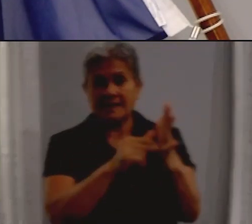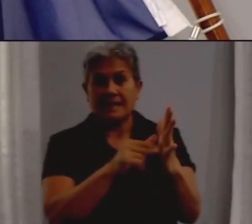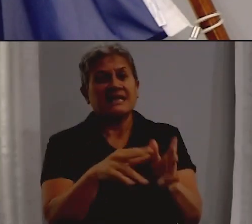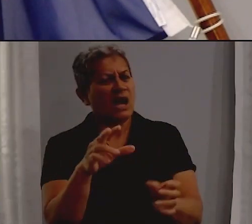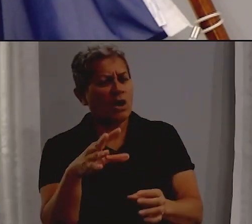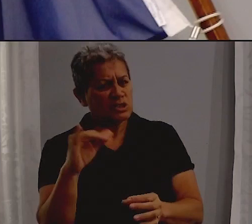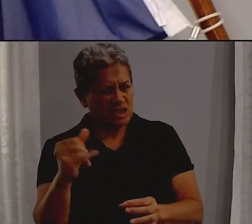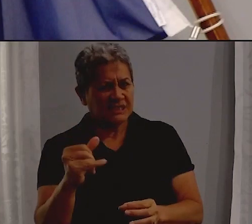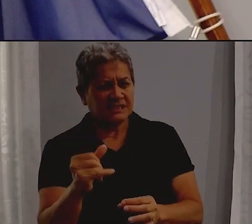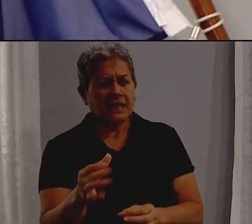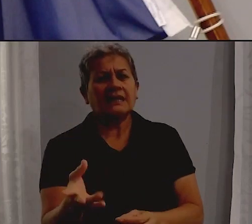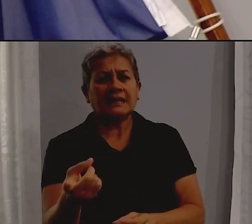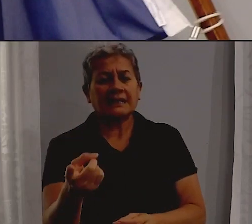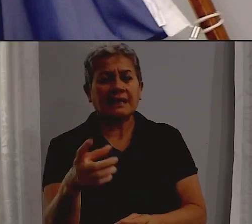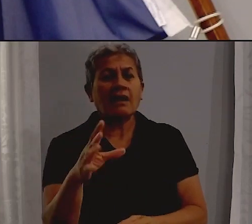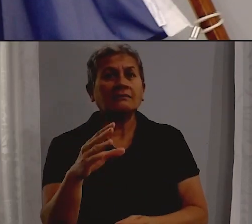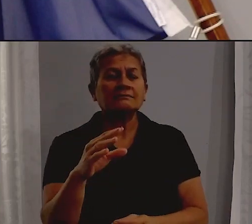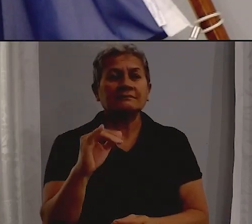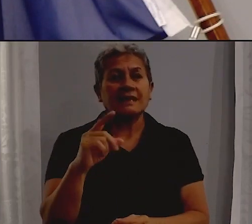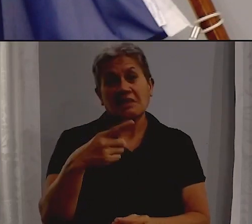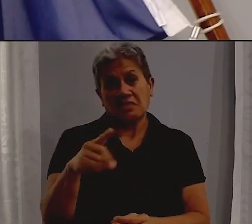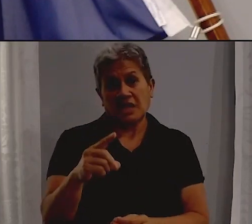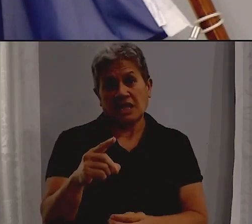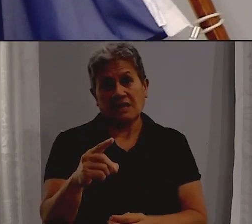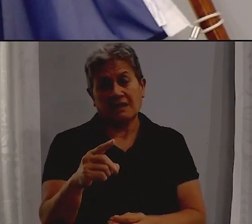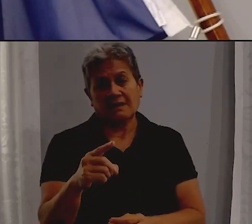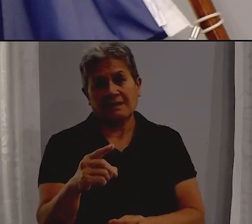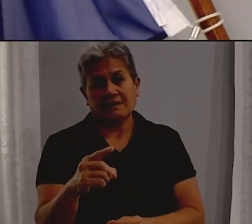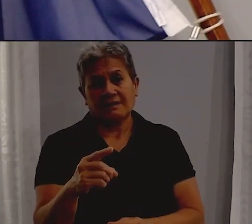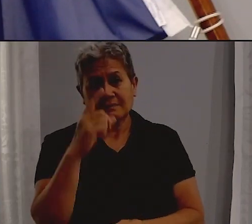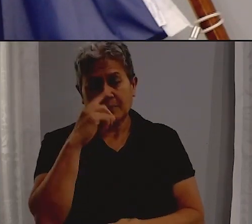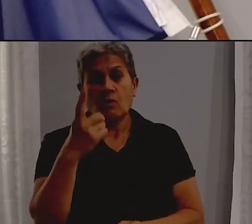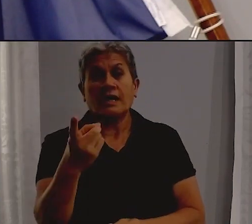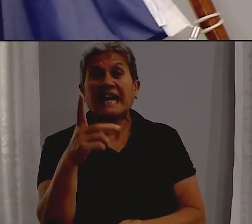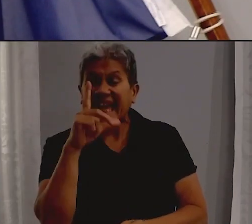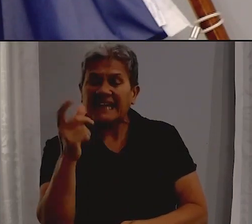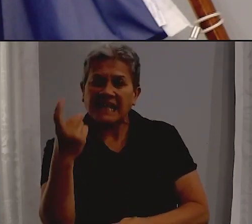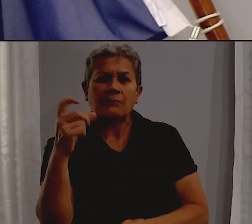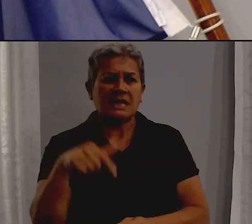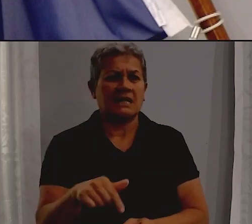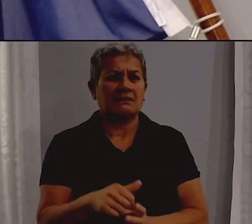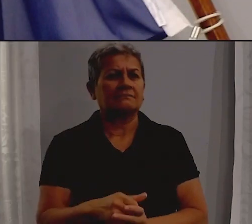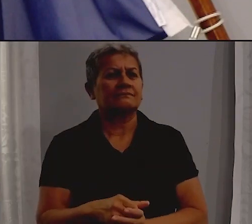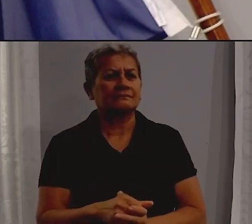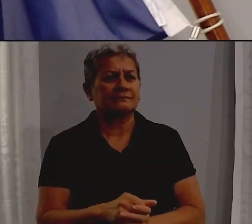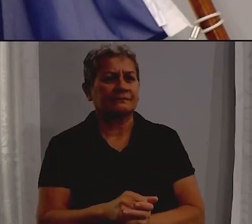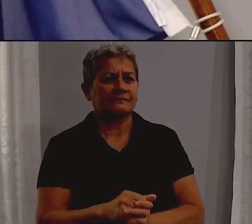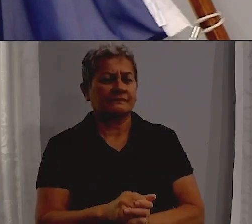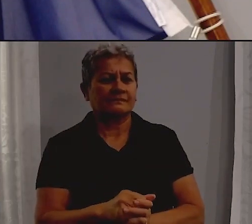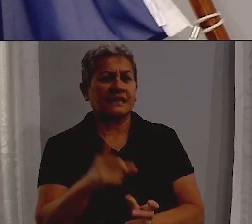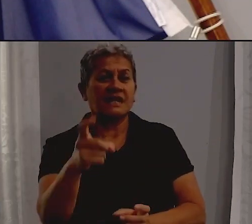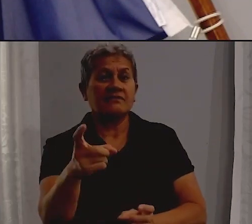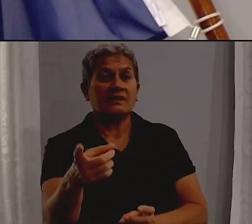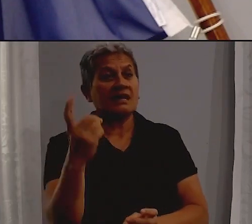an additional safety buffer, so a traveller from a high-risk country must stand down for 10 days before